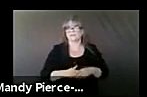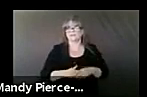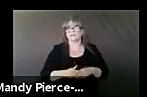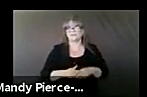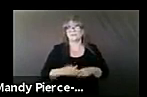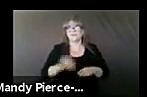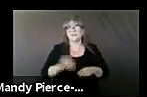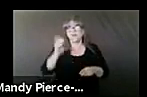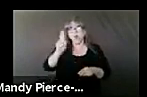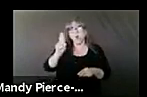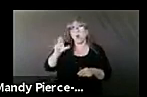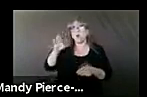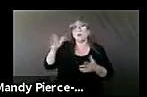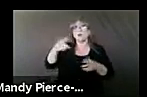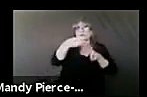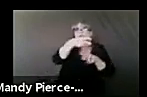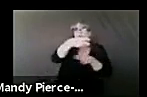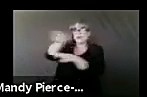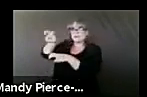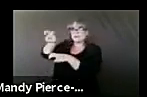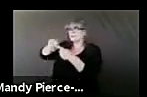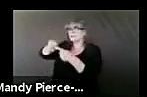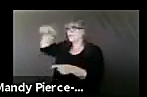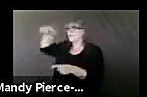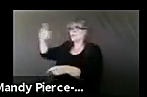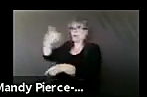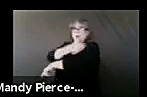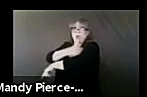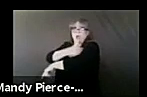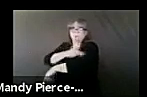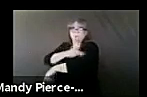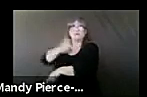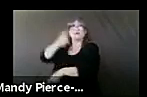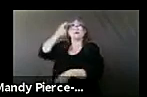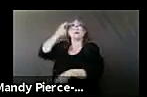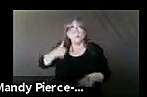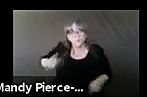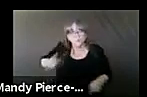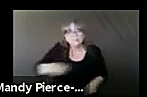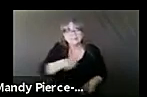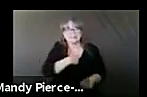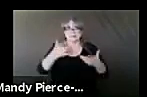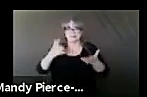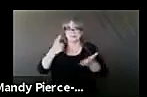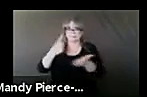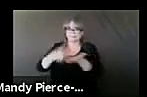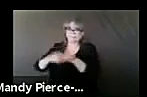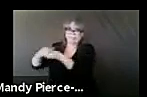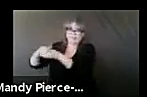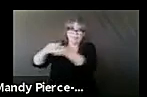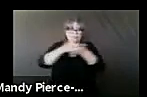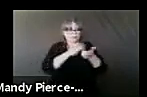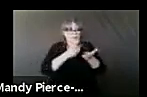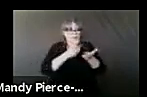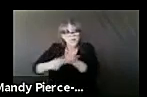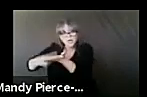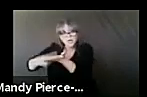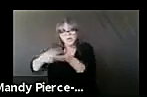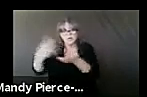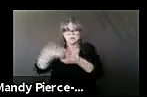think it's in those conversations that the determination would be that a crisis would be needed in a local setting.